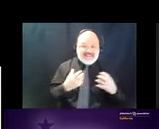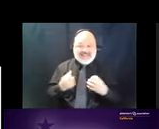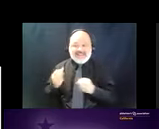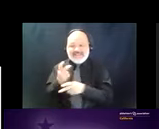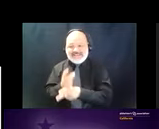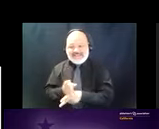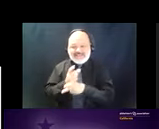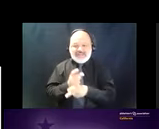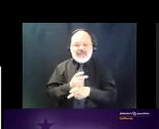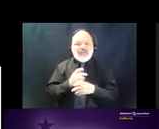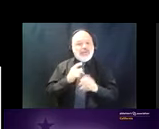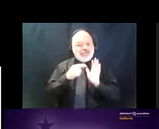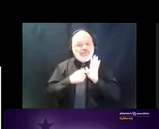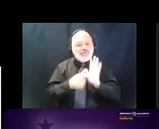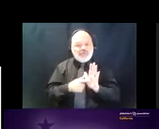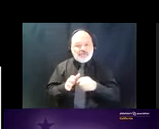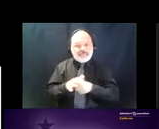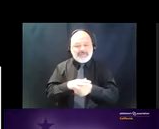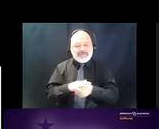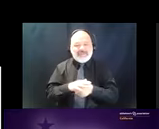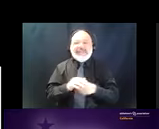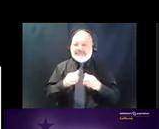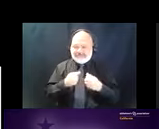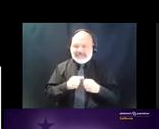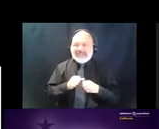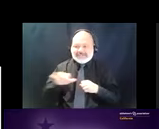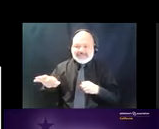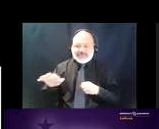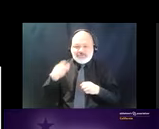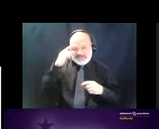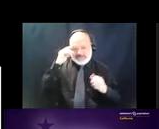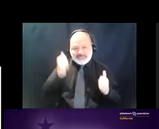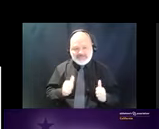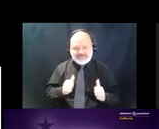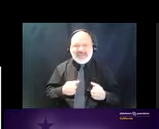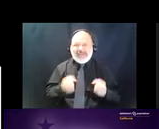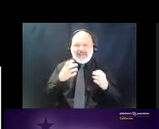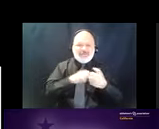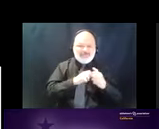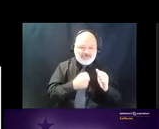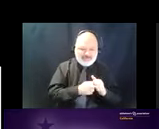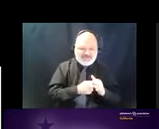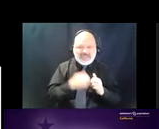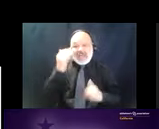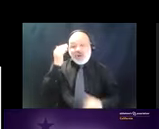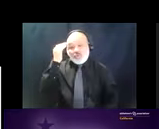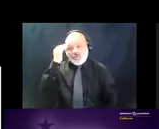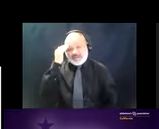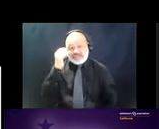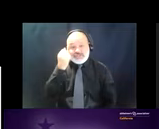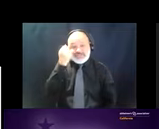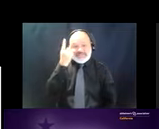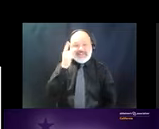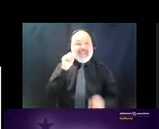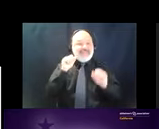observed during the pandemic, extend to dementia care. Stigma, cultural differences, awareness, understanding, and the ability